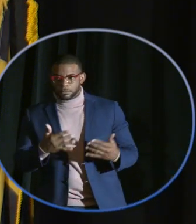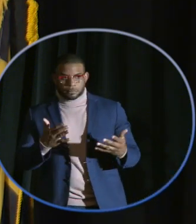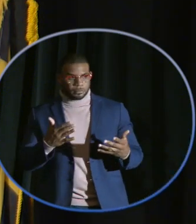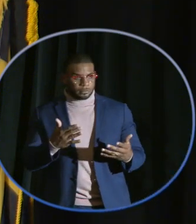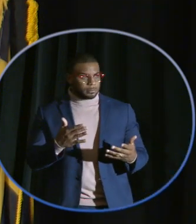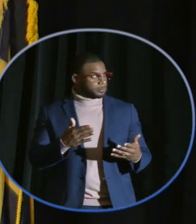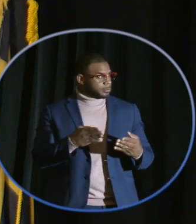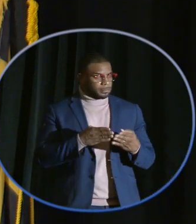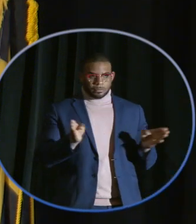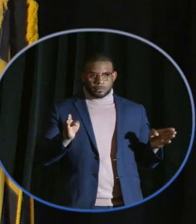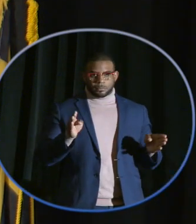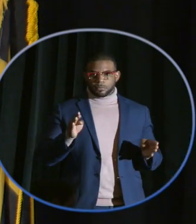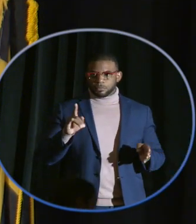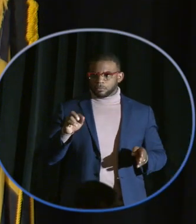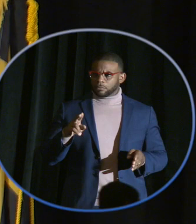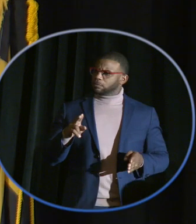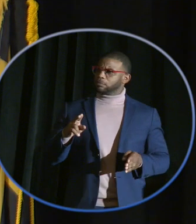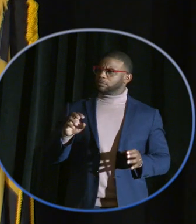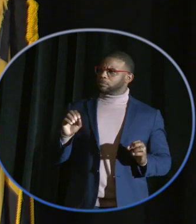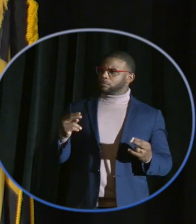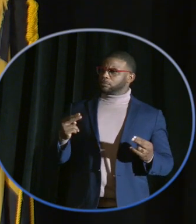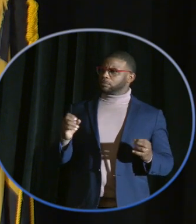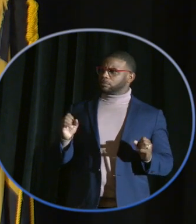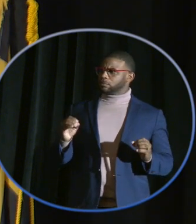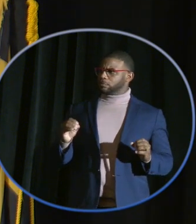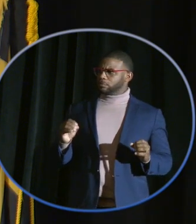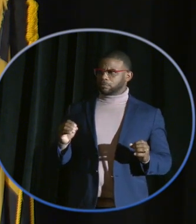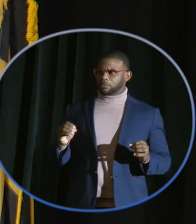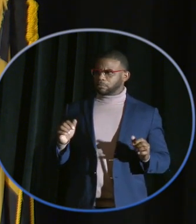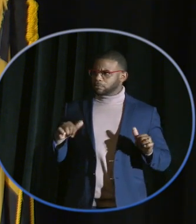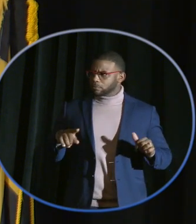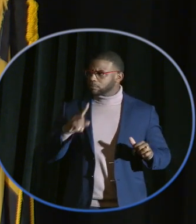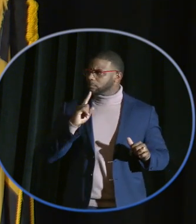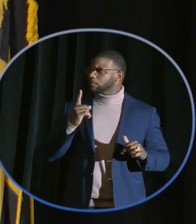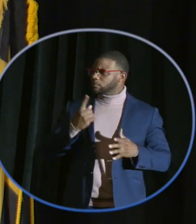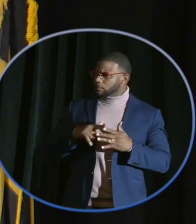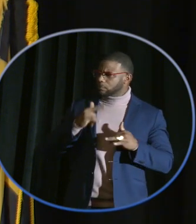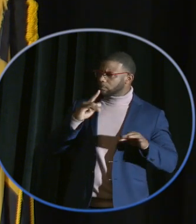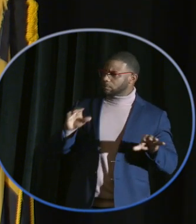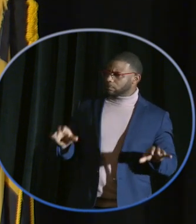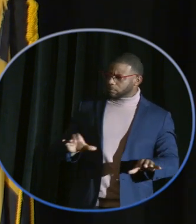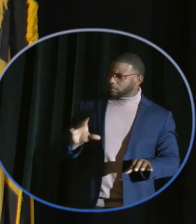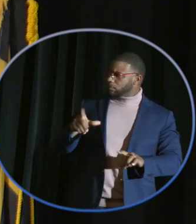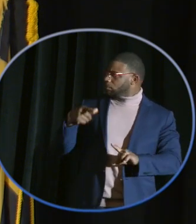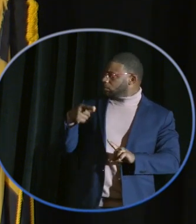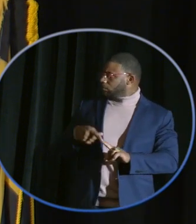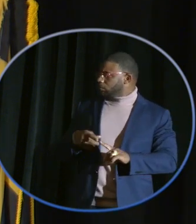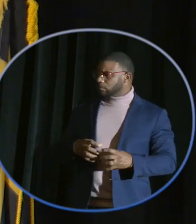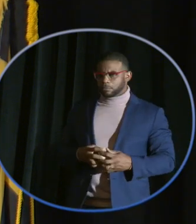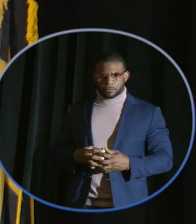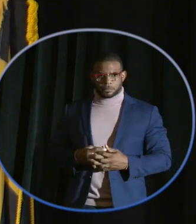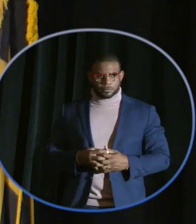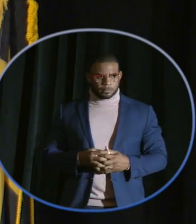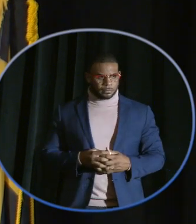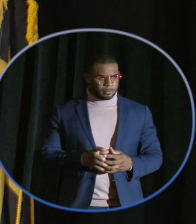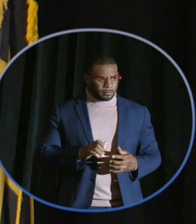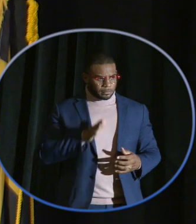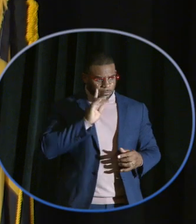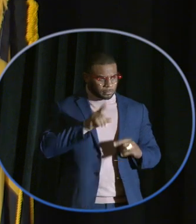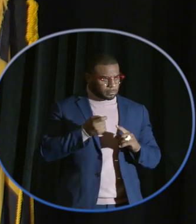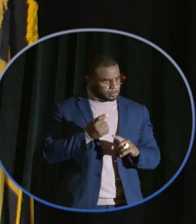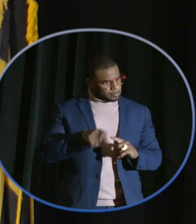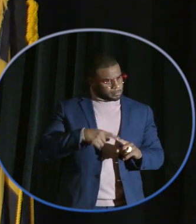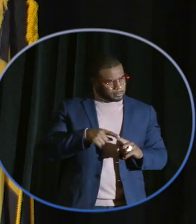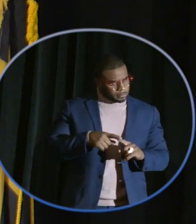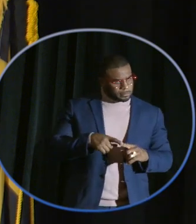the jail bars. And I said, "Oh, so this is what we're gonna be talking about. We're gonna talk a